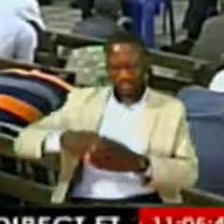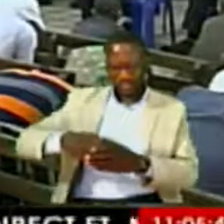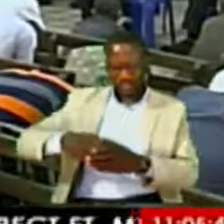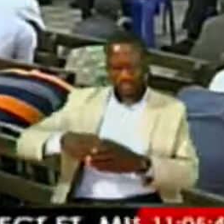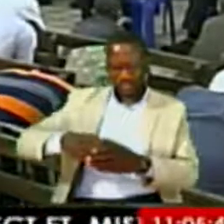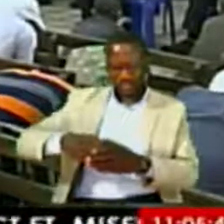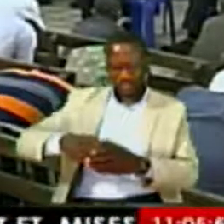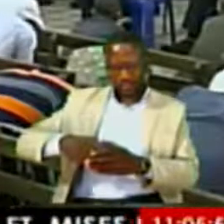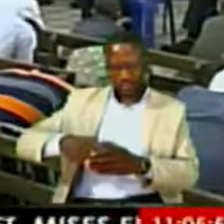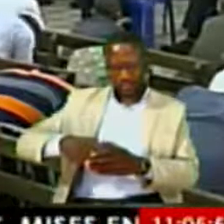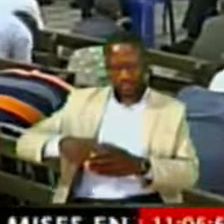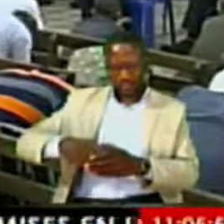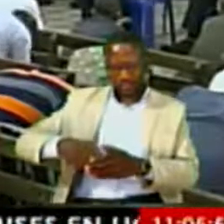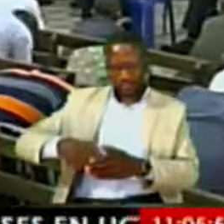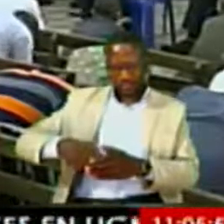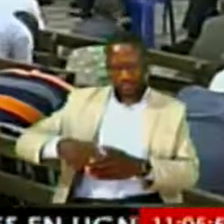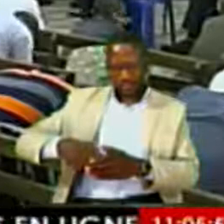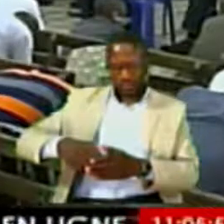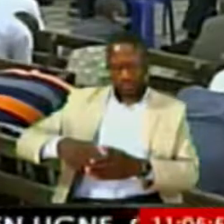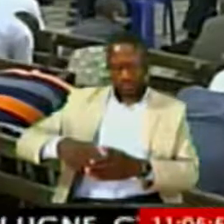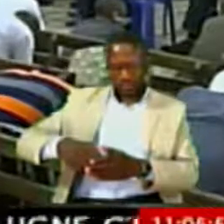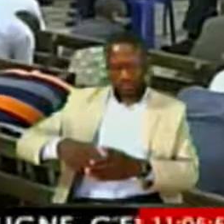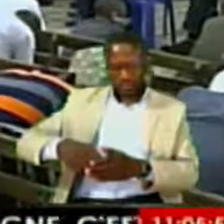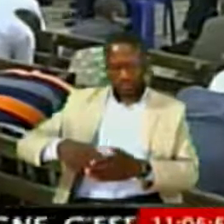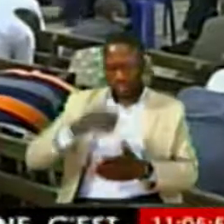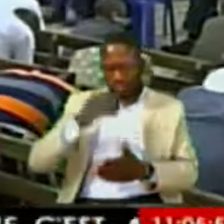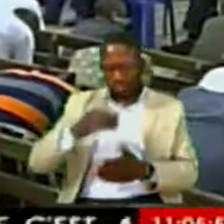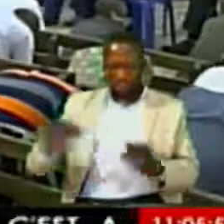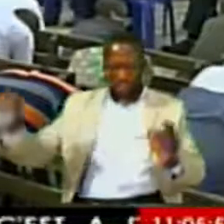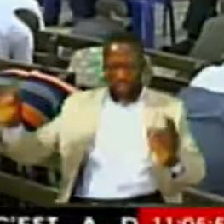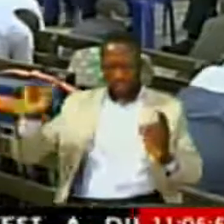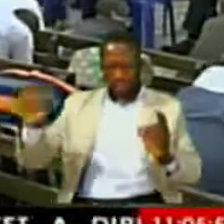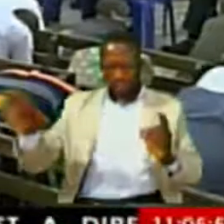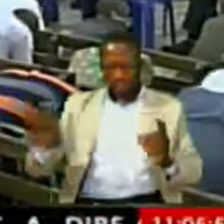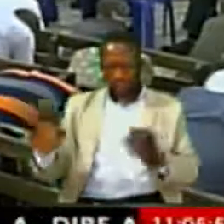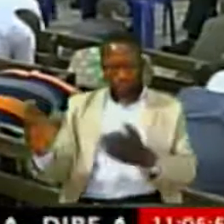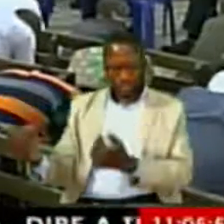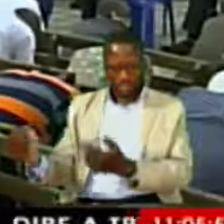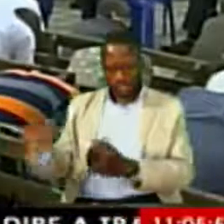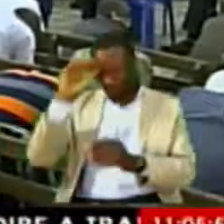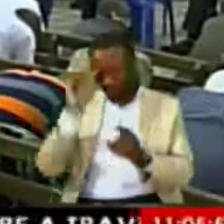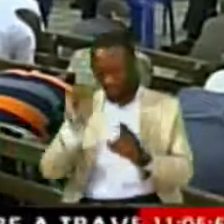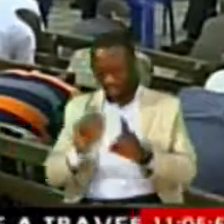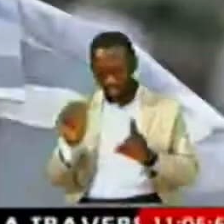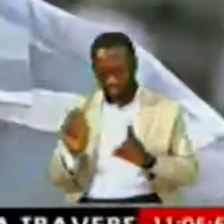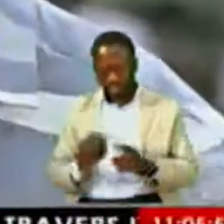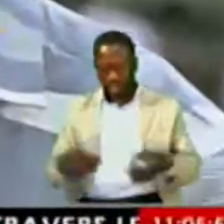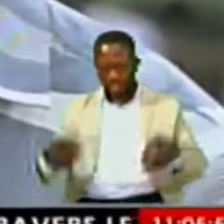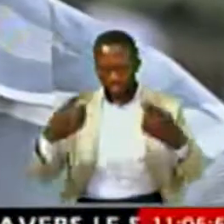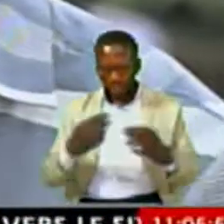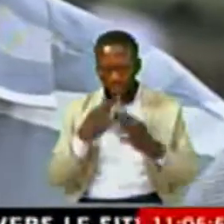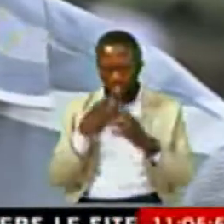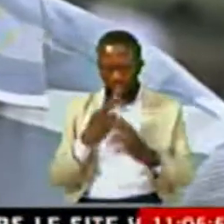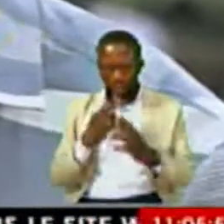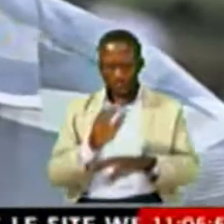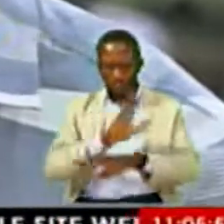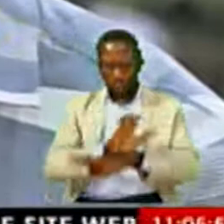He's waiting for you. He's waiting, my sister. Come to reply to the calling of God.